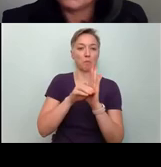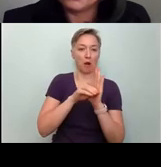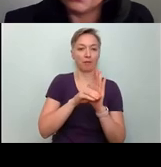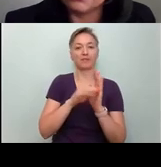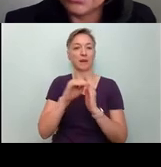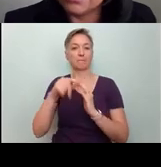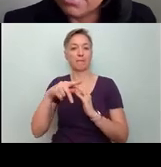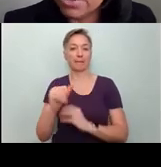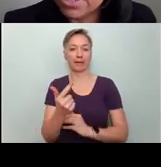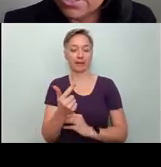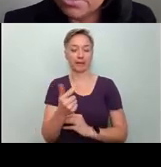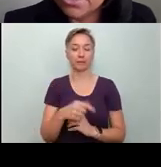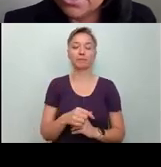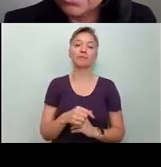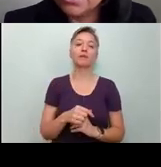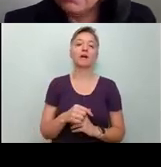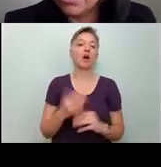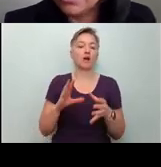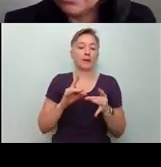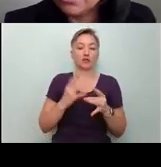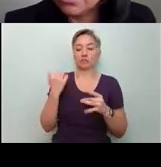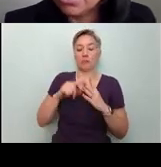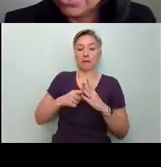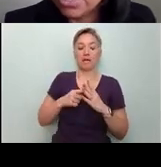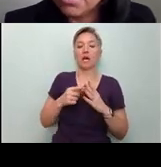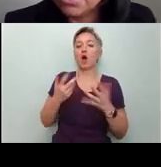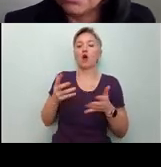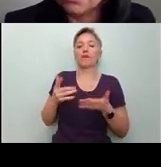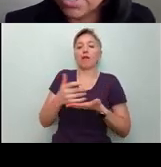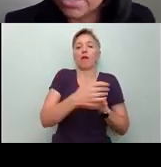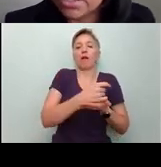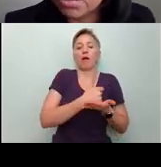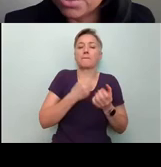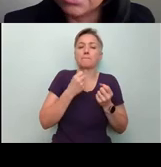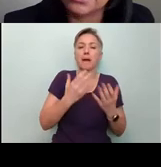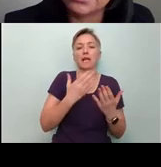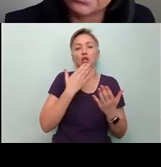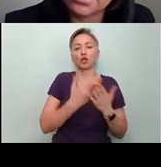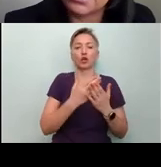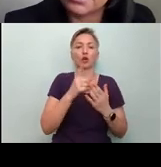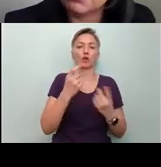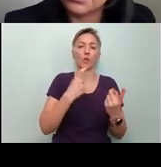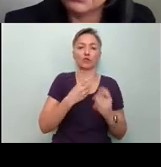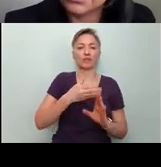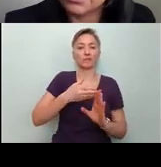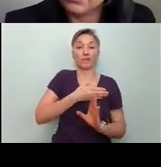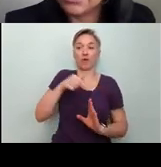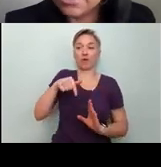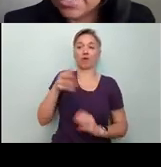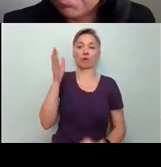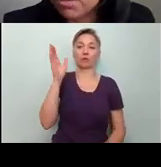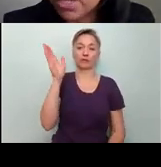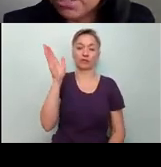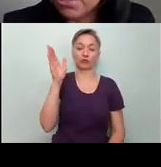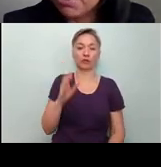beginning, we got a lot of very good questions prior to this workshop or prior to this presentation. So